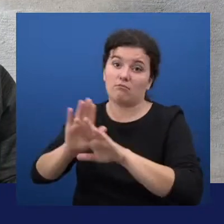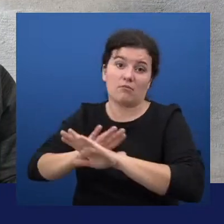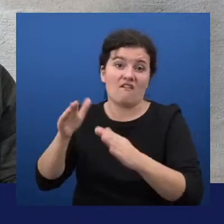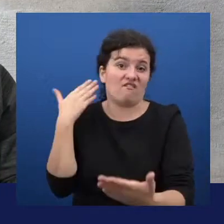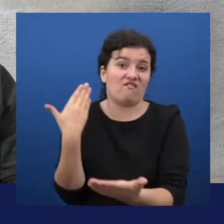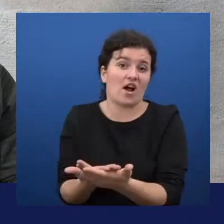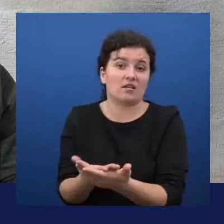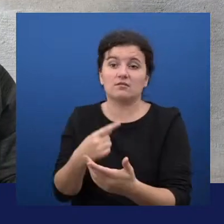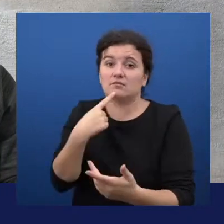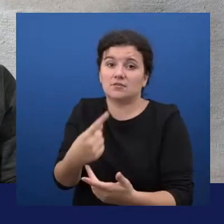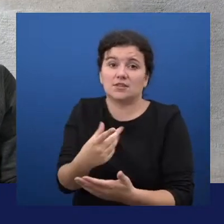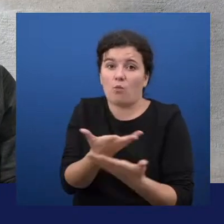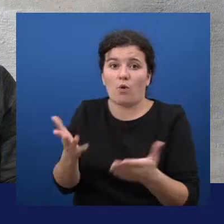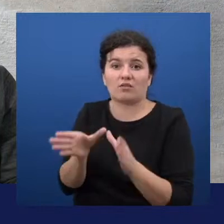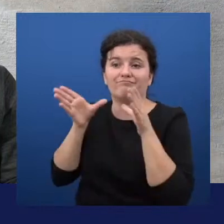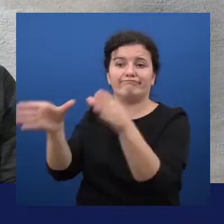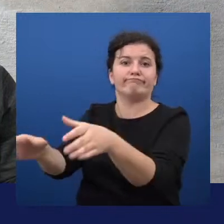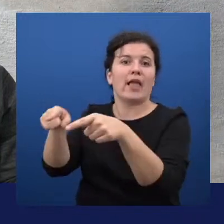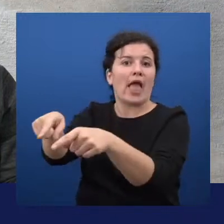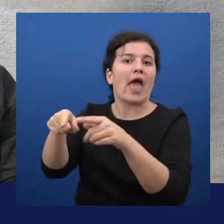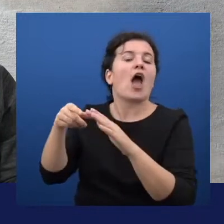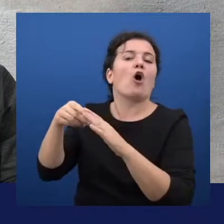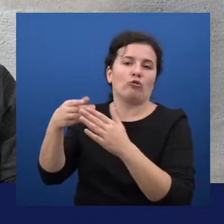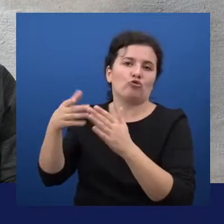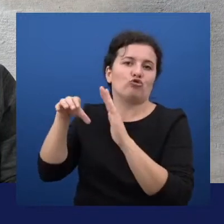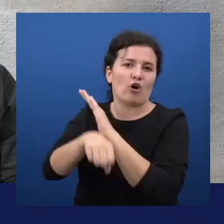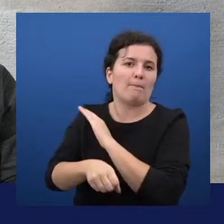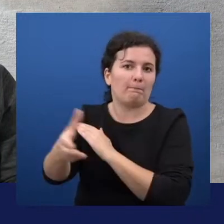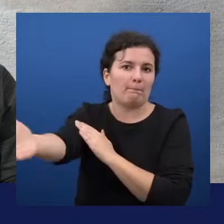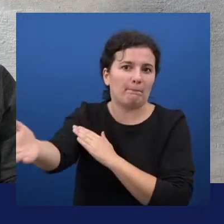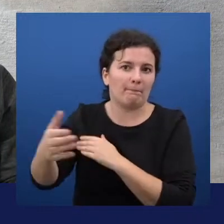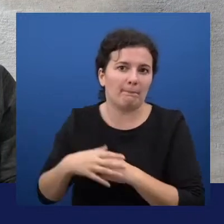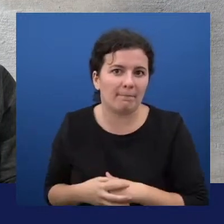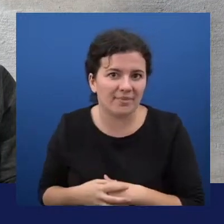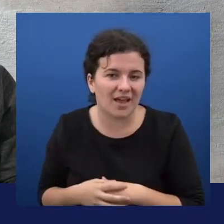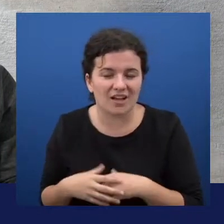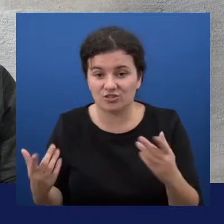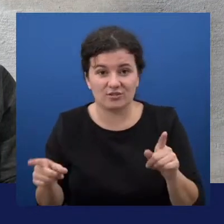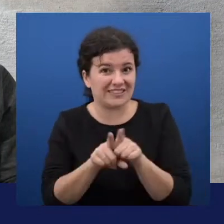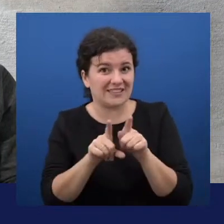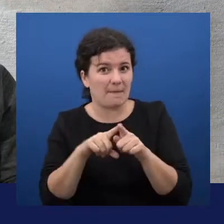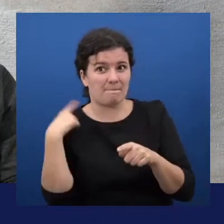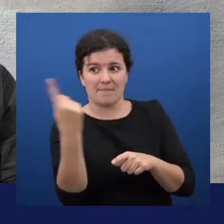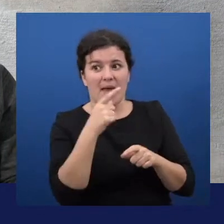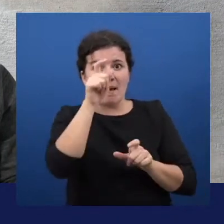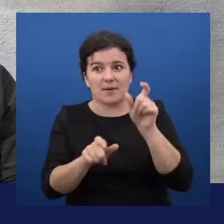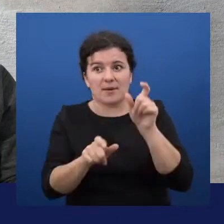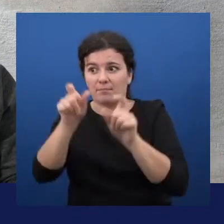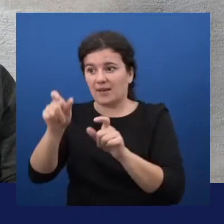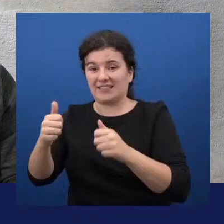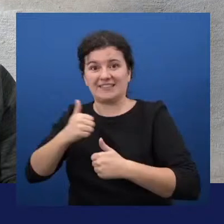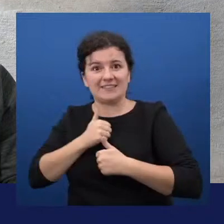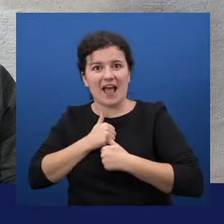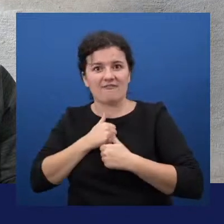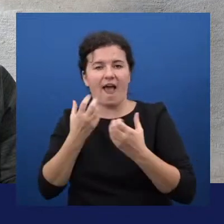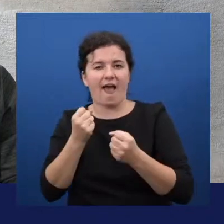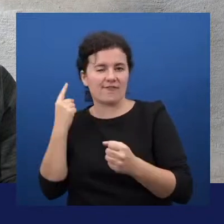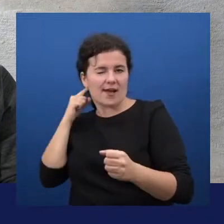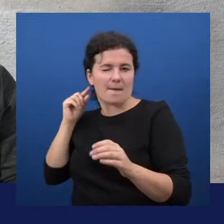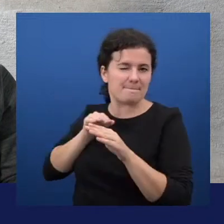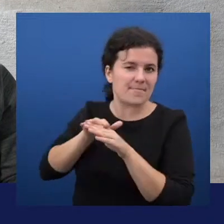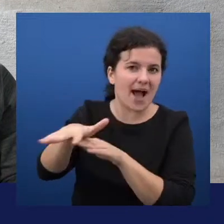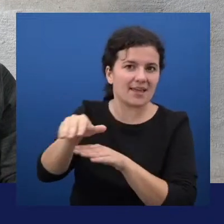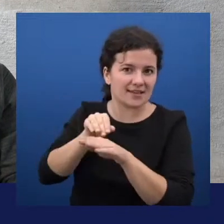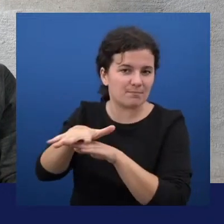the bias out of yourself? And well, I think that's also a challenge in itself. The data